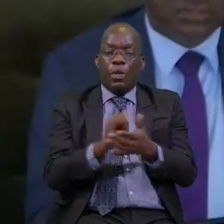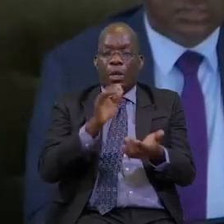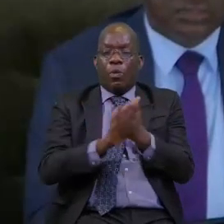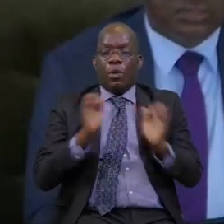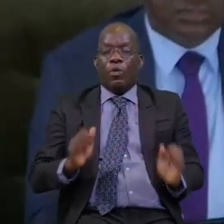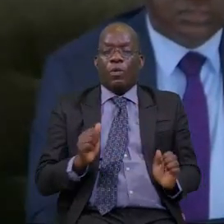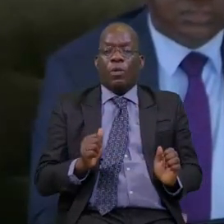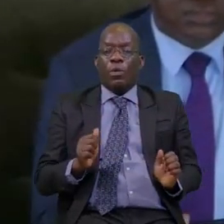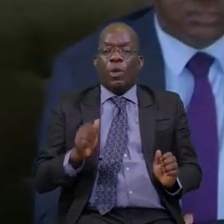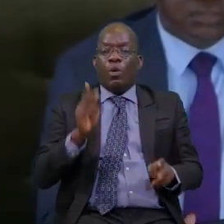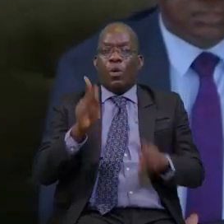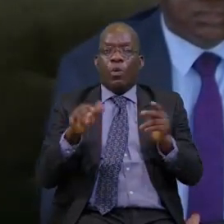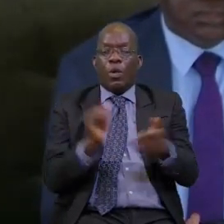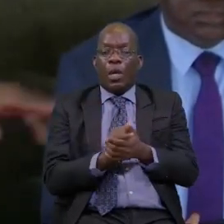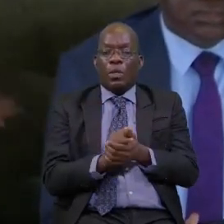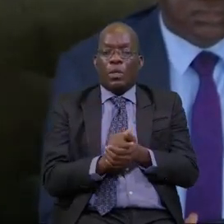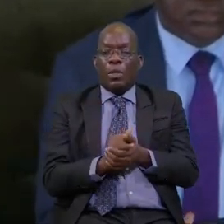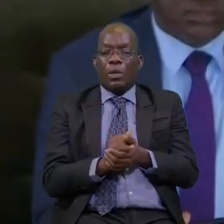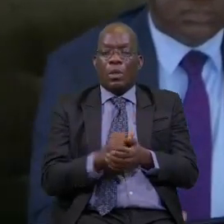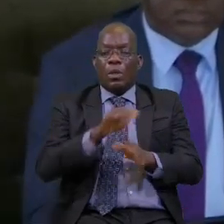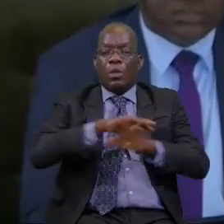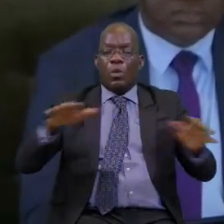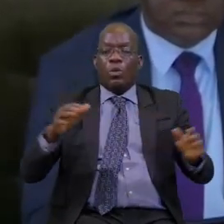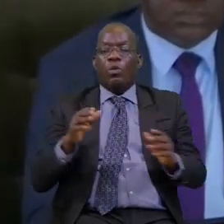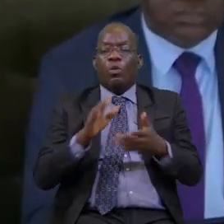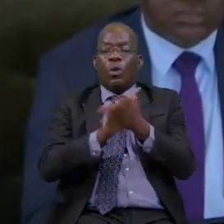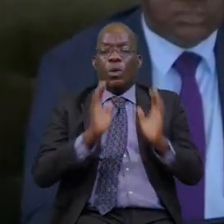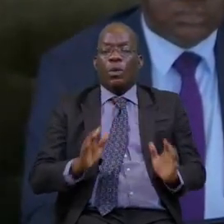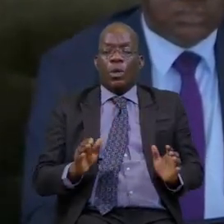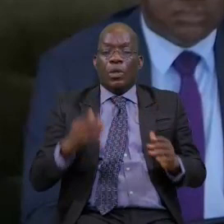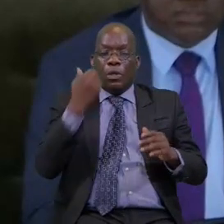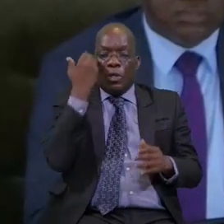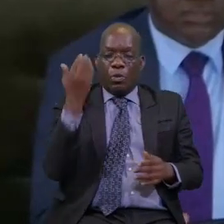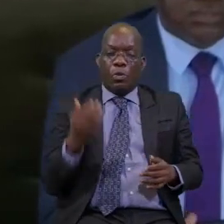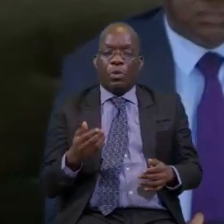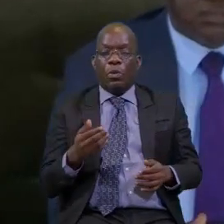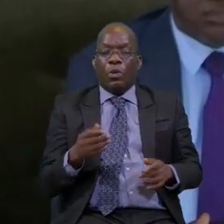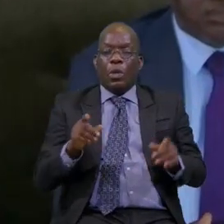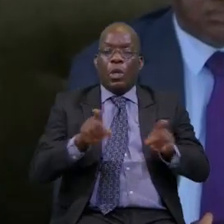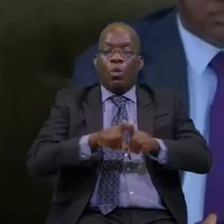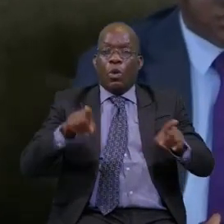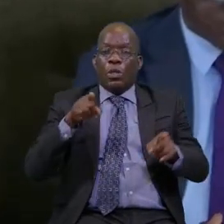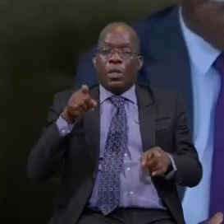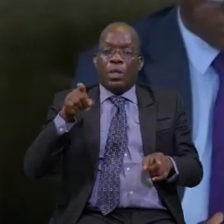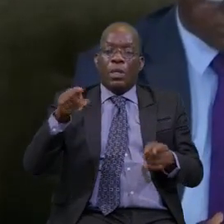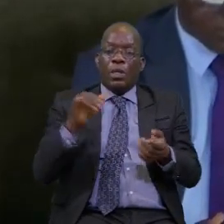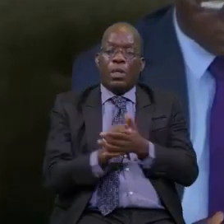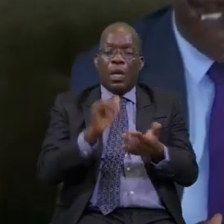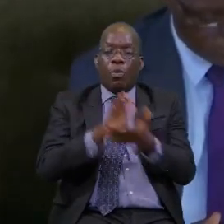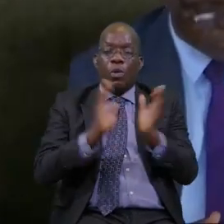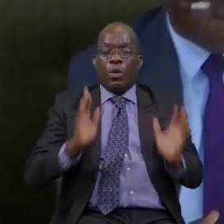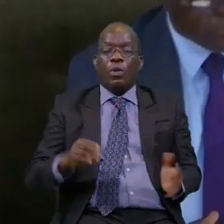believe, shadows and shame and suffering. But he that believes, these signs shall